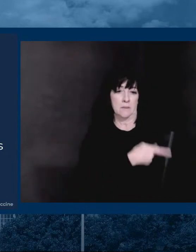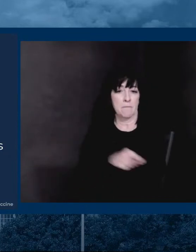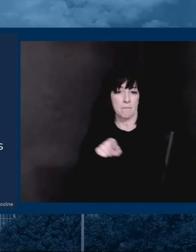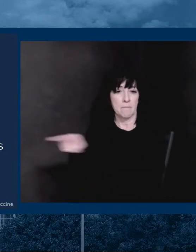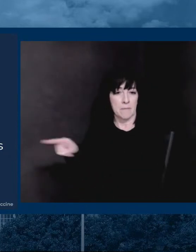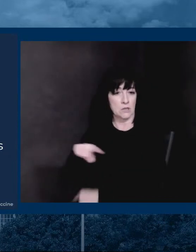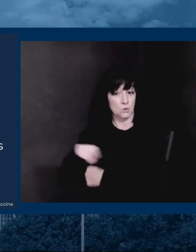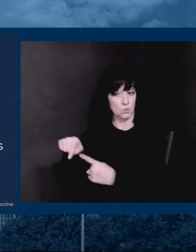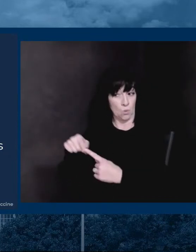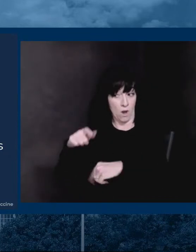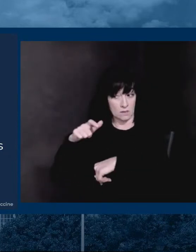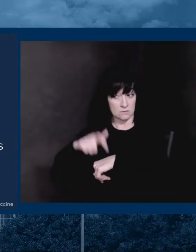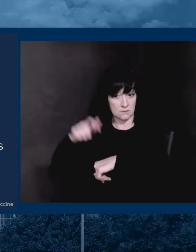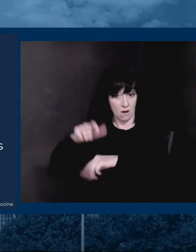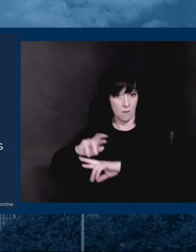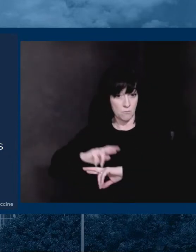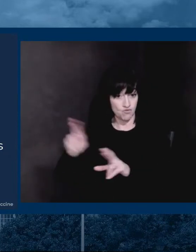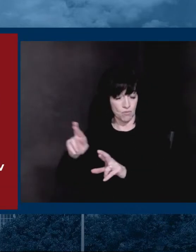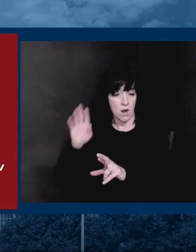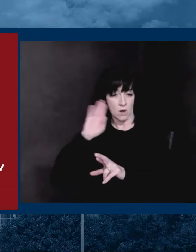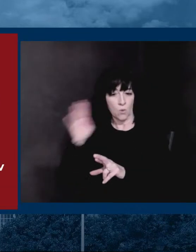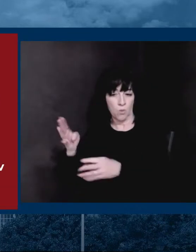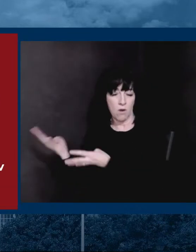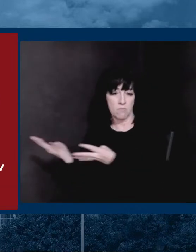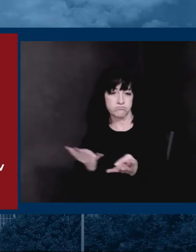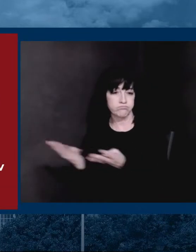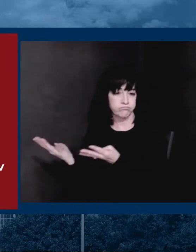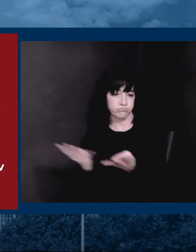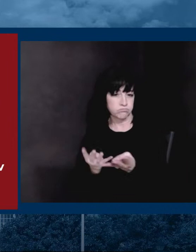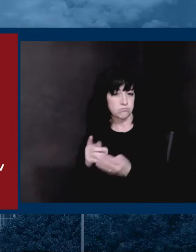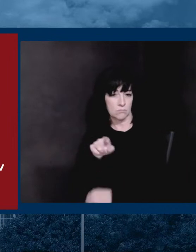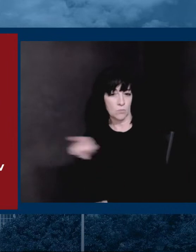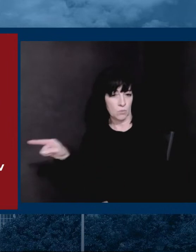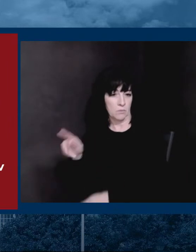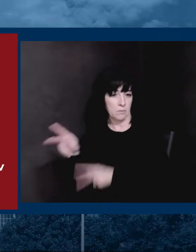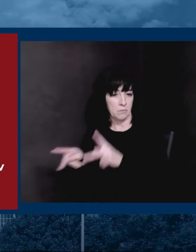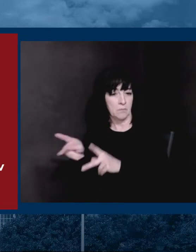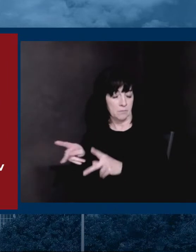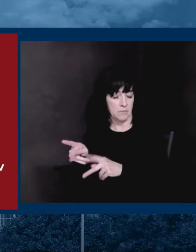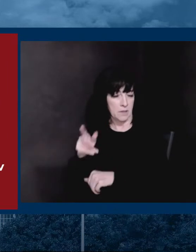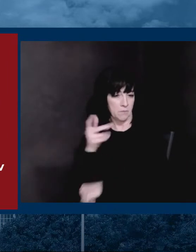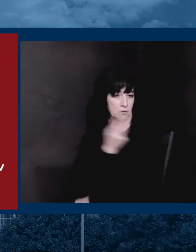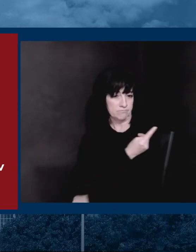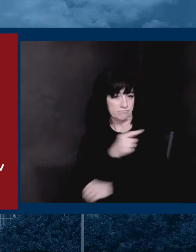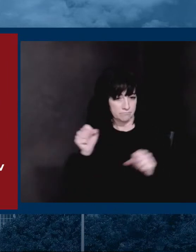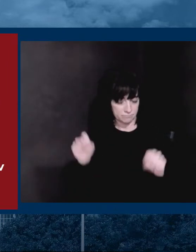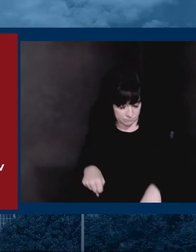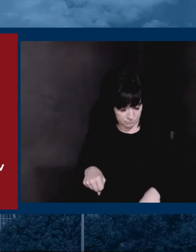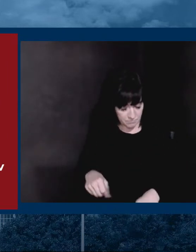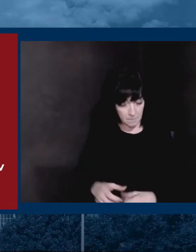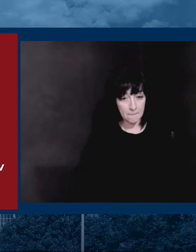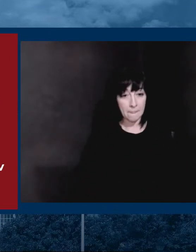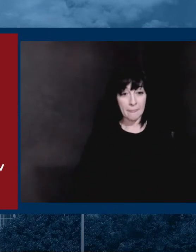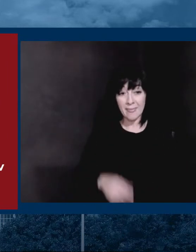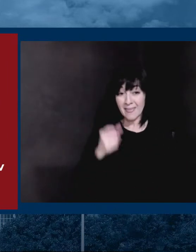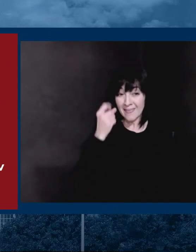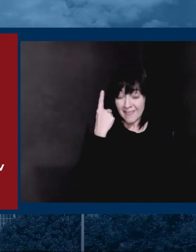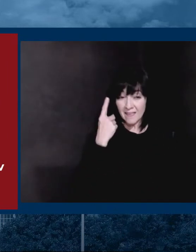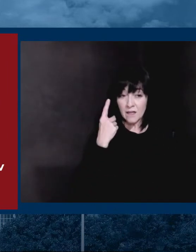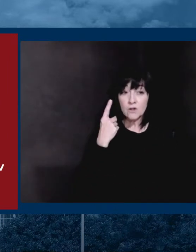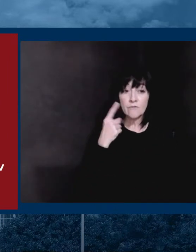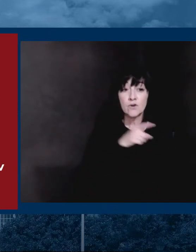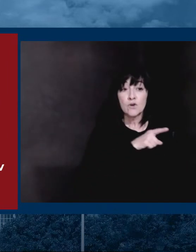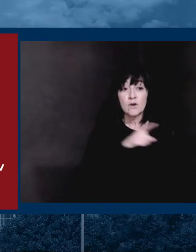comes. So on the next slide, let me just mention that for healthcare practices in phase 1A who have